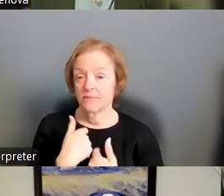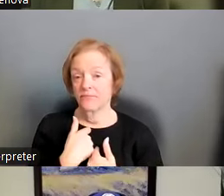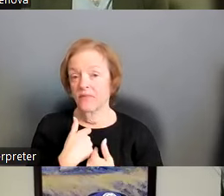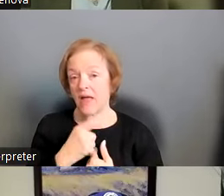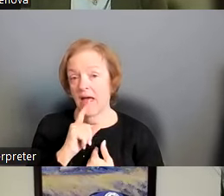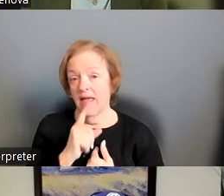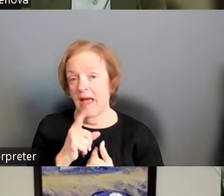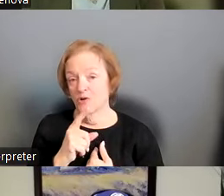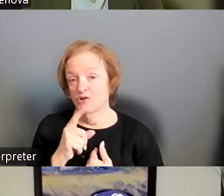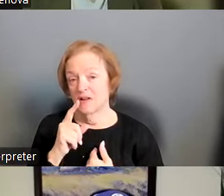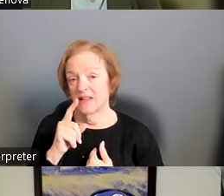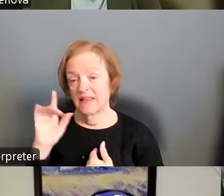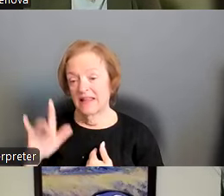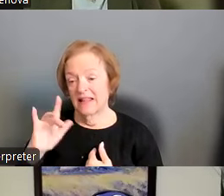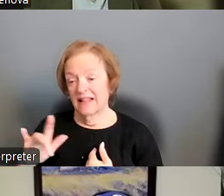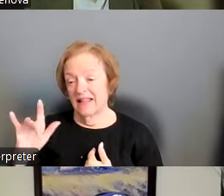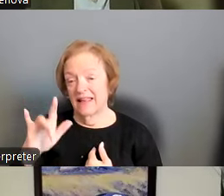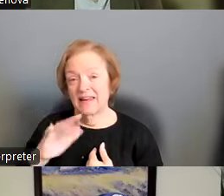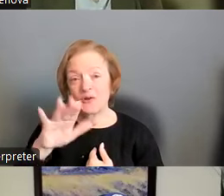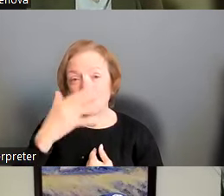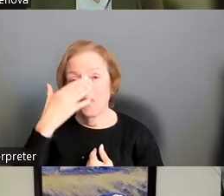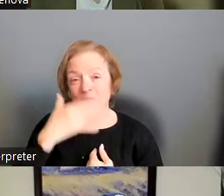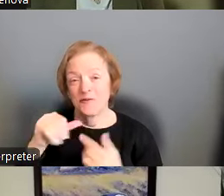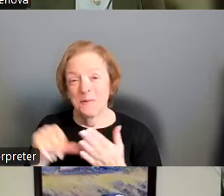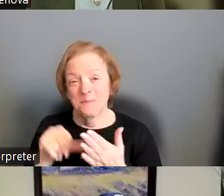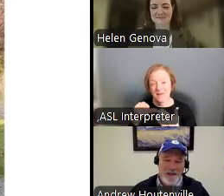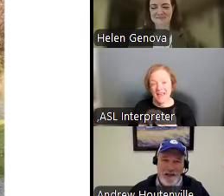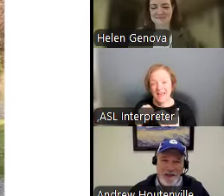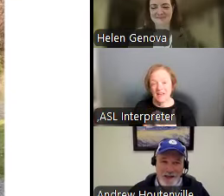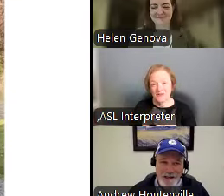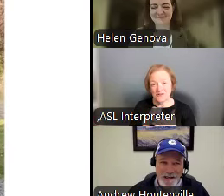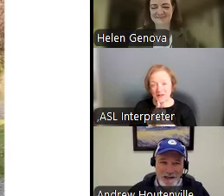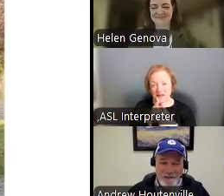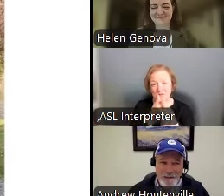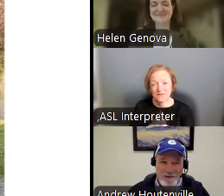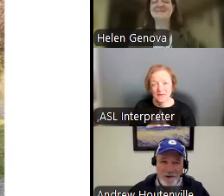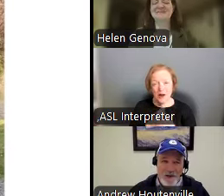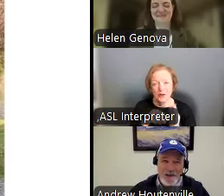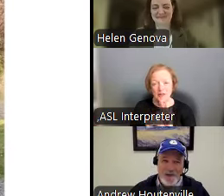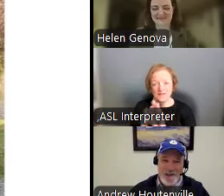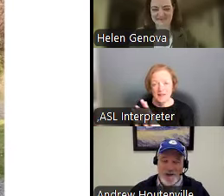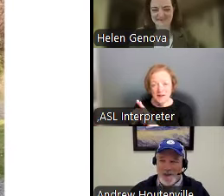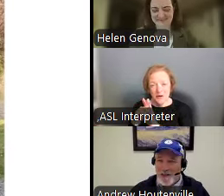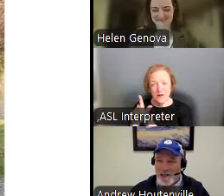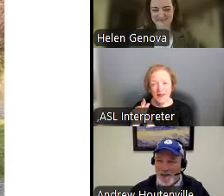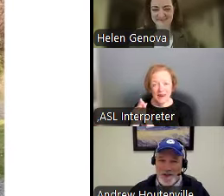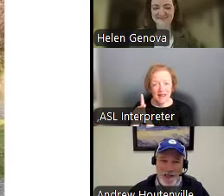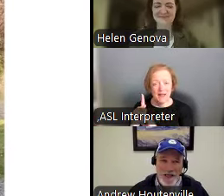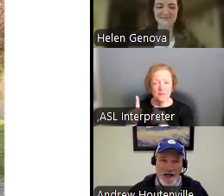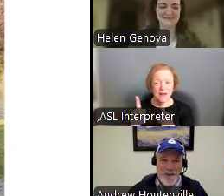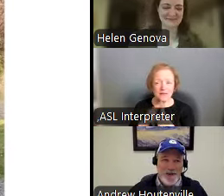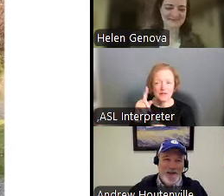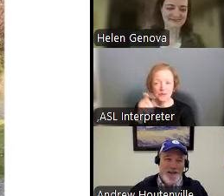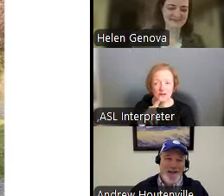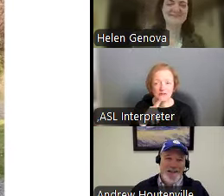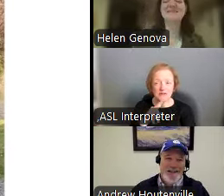into your front page and saw the video link, and my first question was going to be, can you speed it